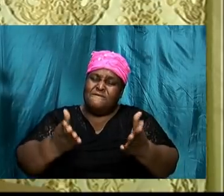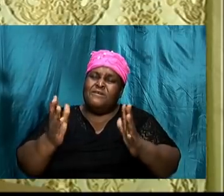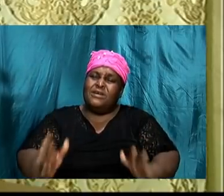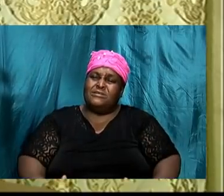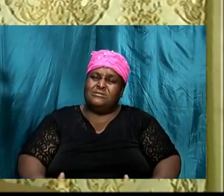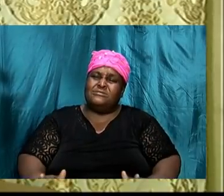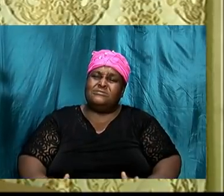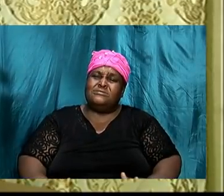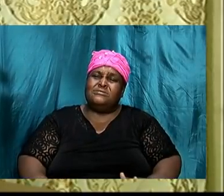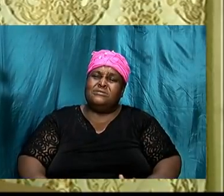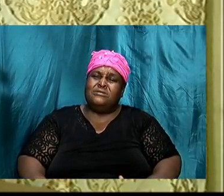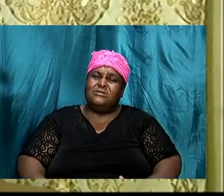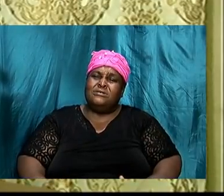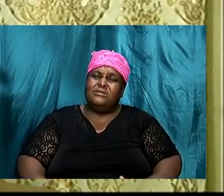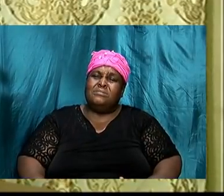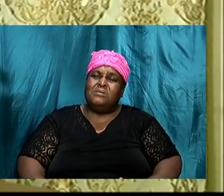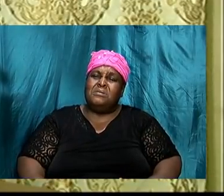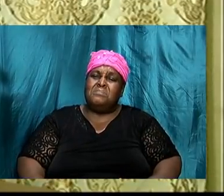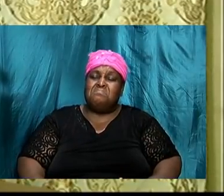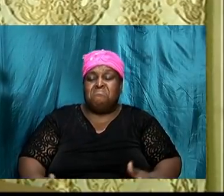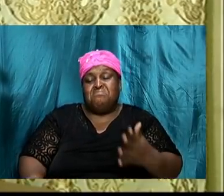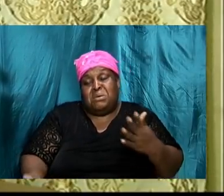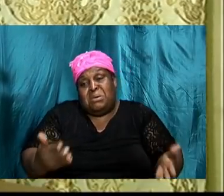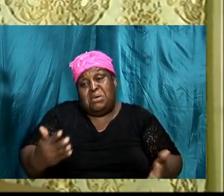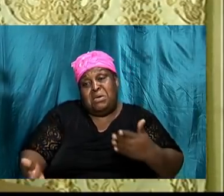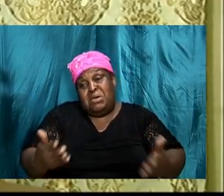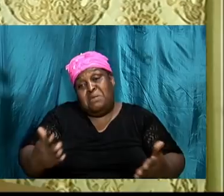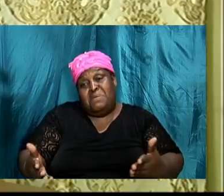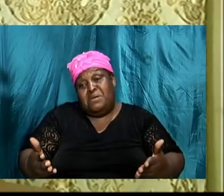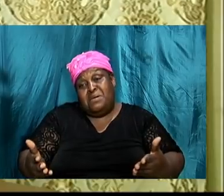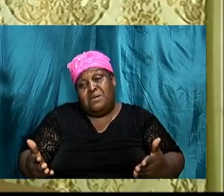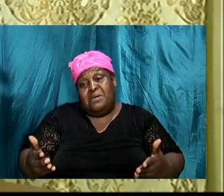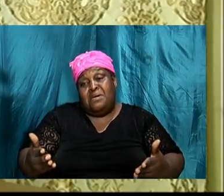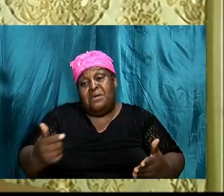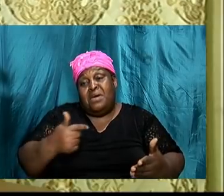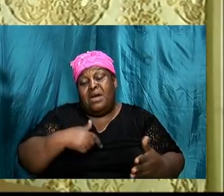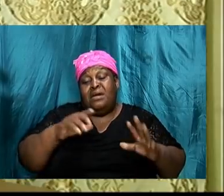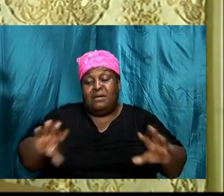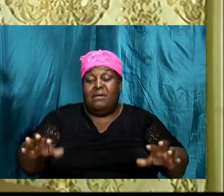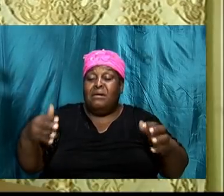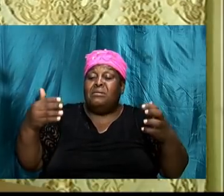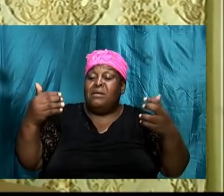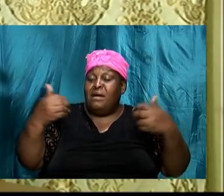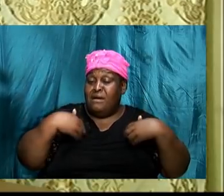It may be that I may obtain children by her